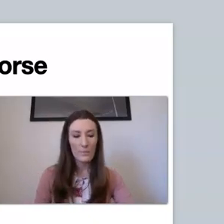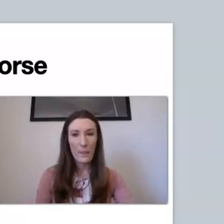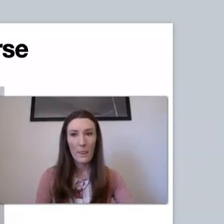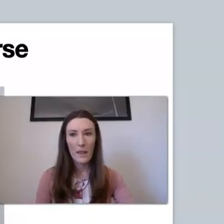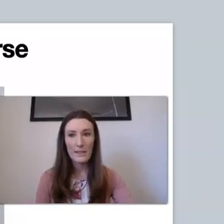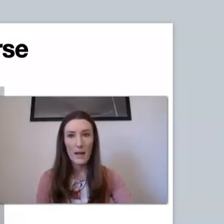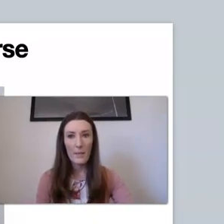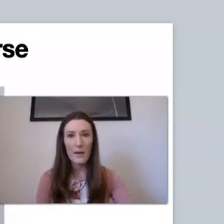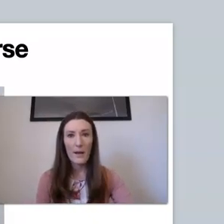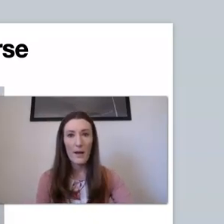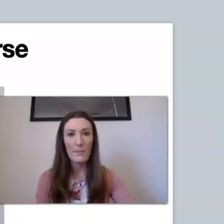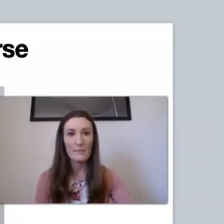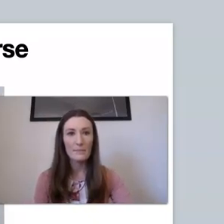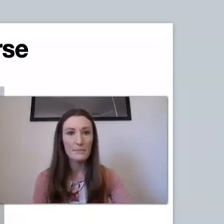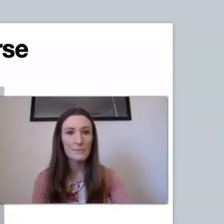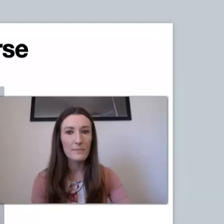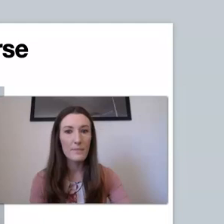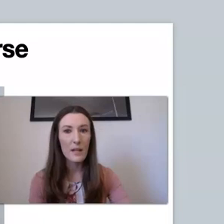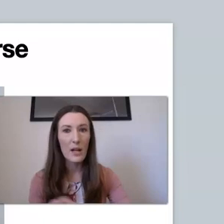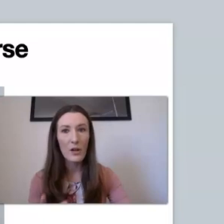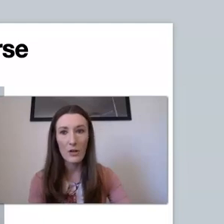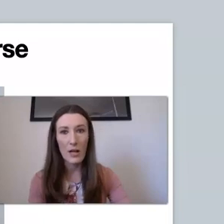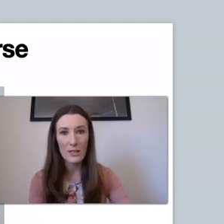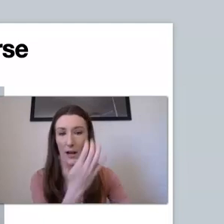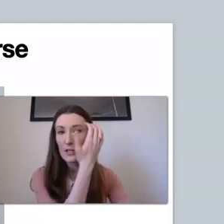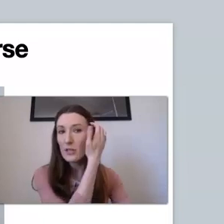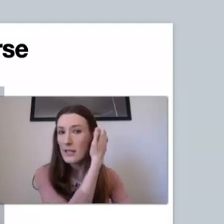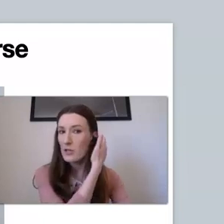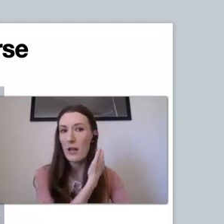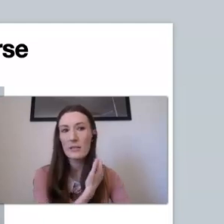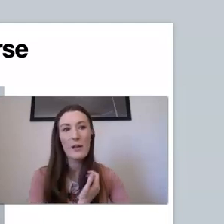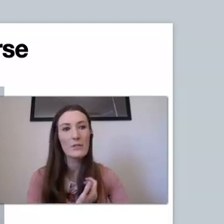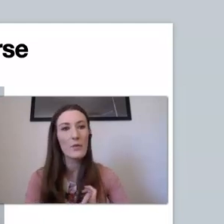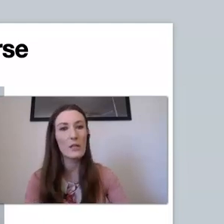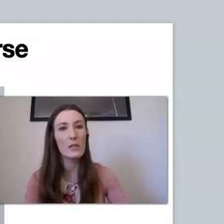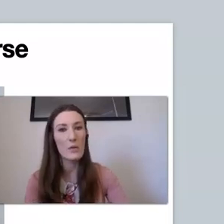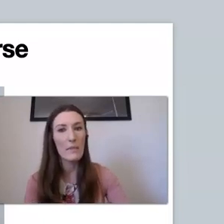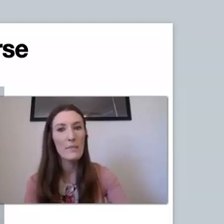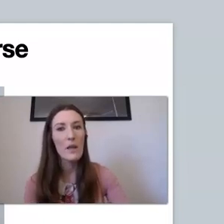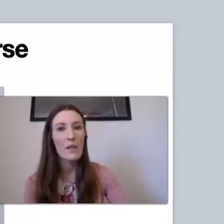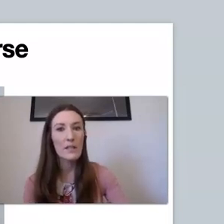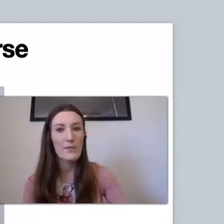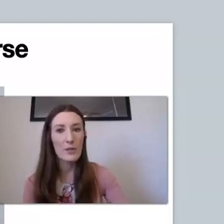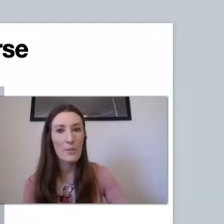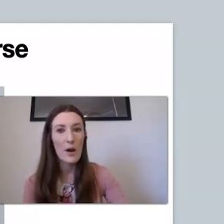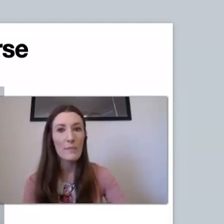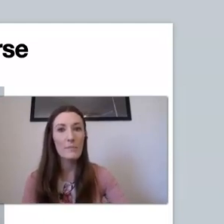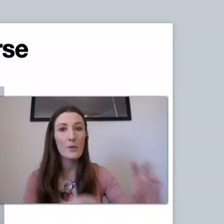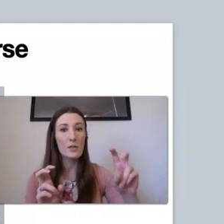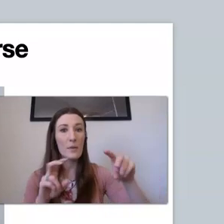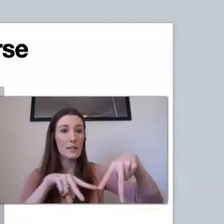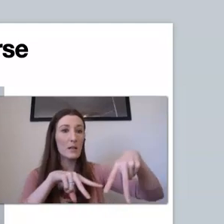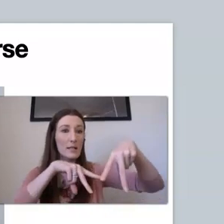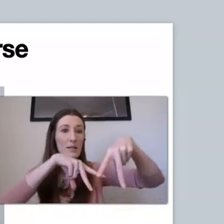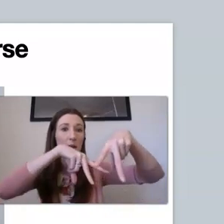So some, here are your classifiers, your essential classifiers for this unit. This first part,